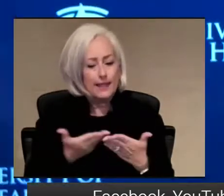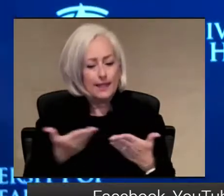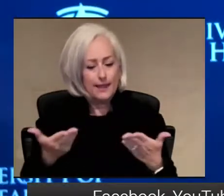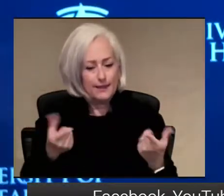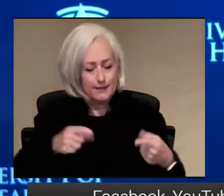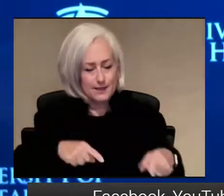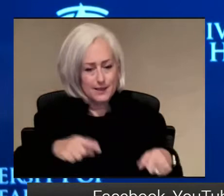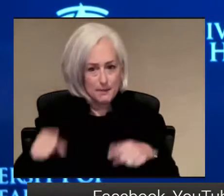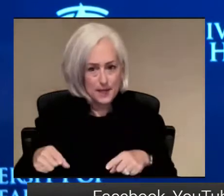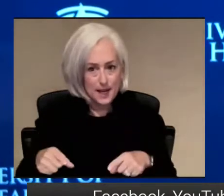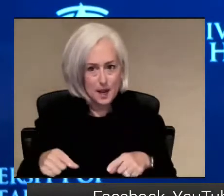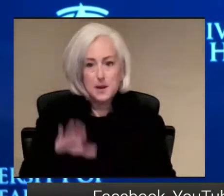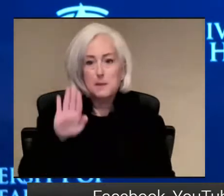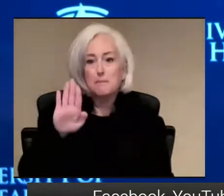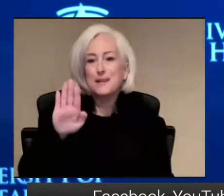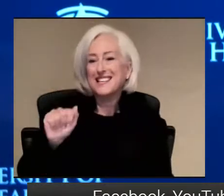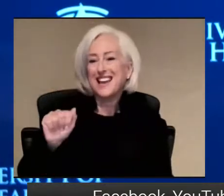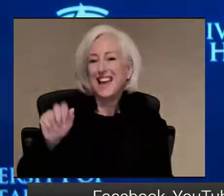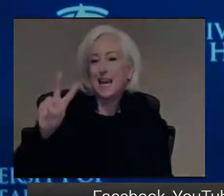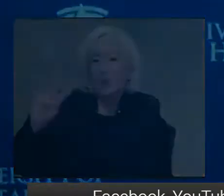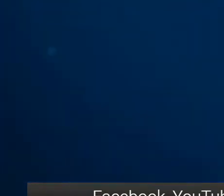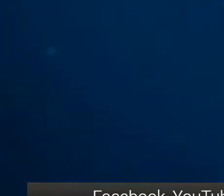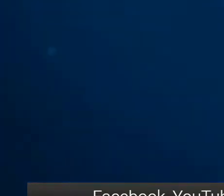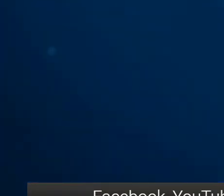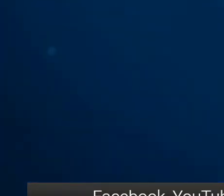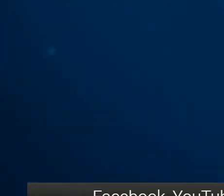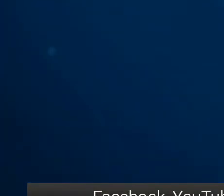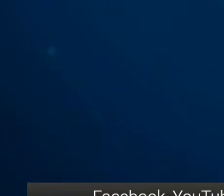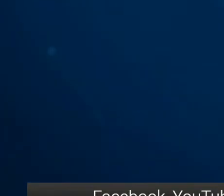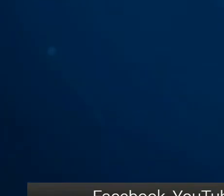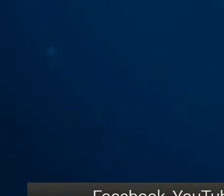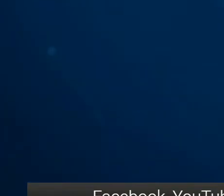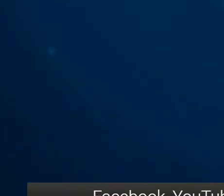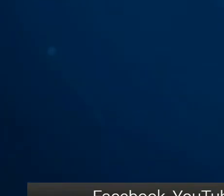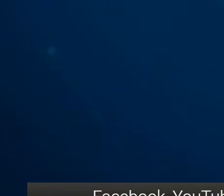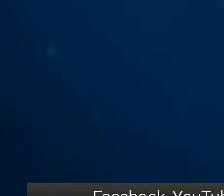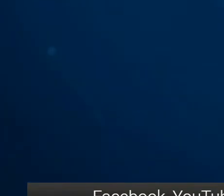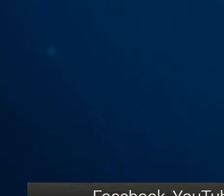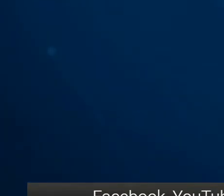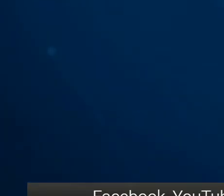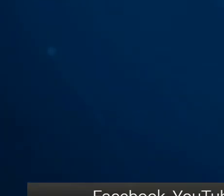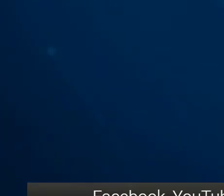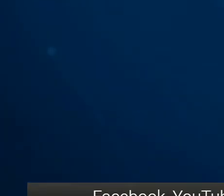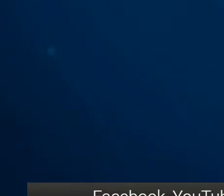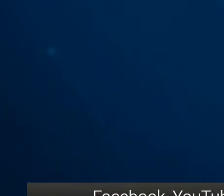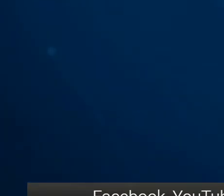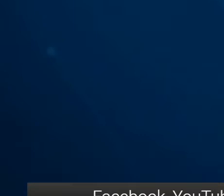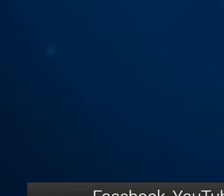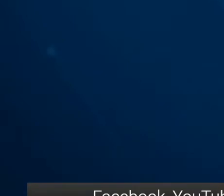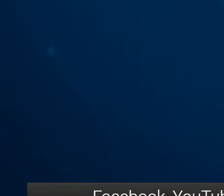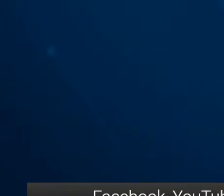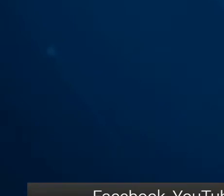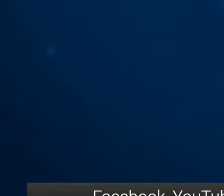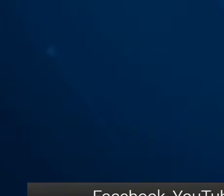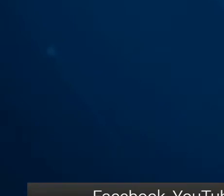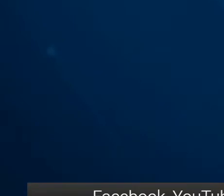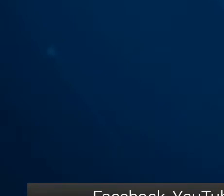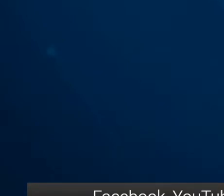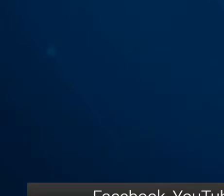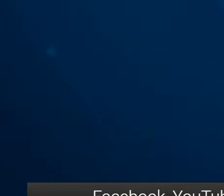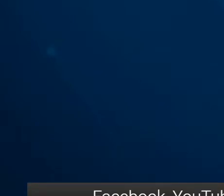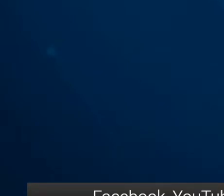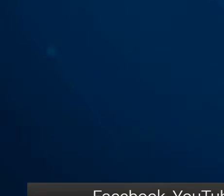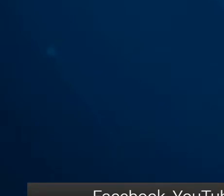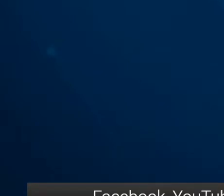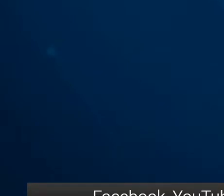United States, and guys, I think we have a couple of graphs to show if that's right. BA2 is about 72% of new COVID cases. It says don't panic. Here's the hotspot map.